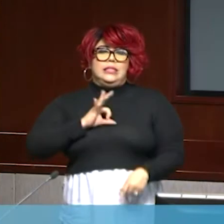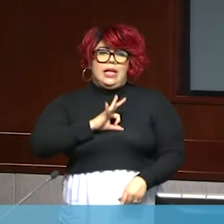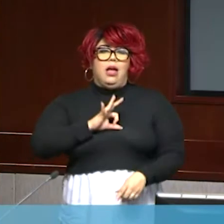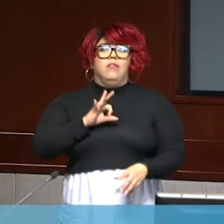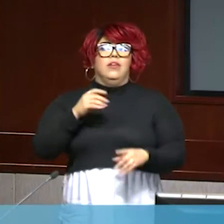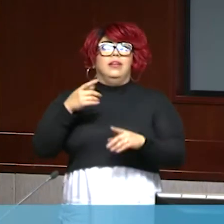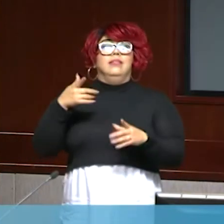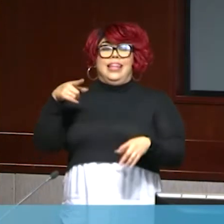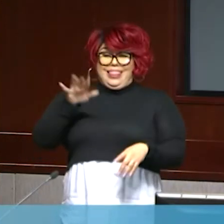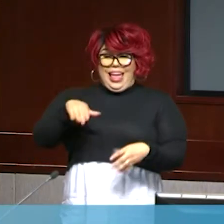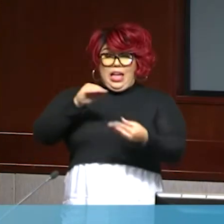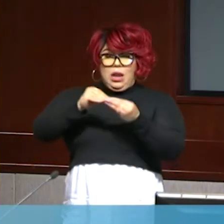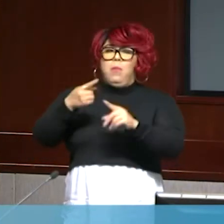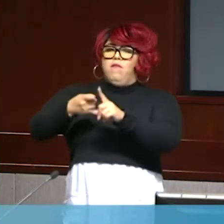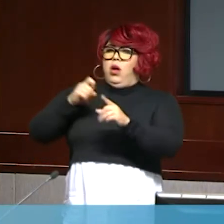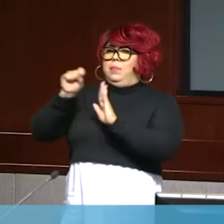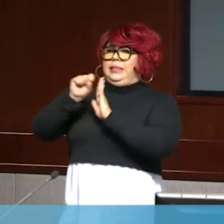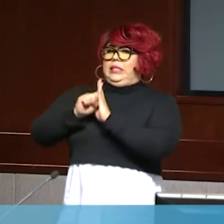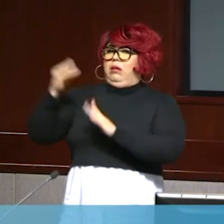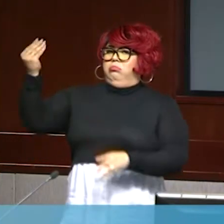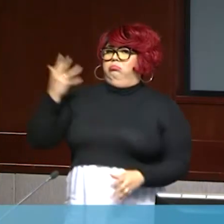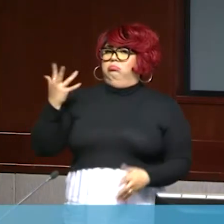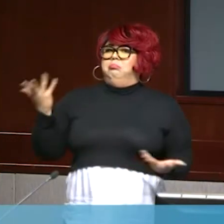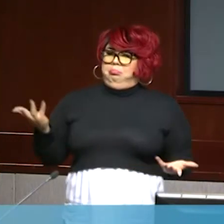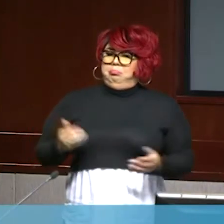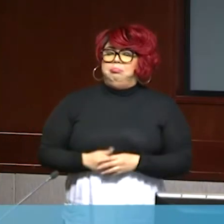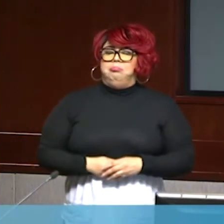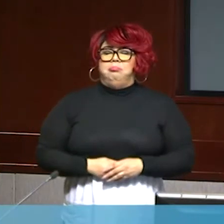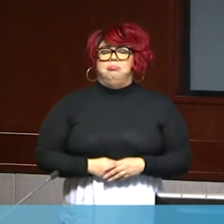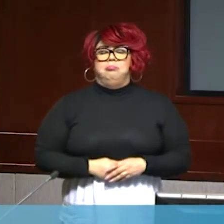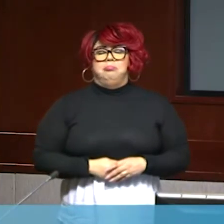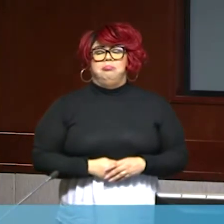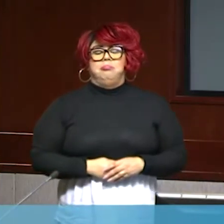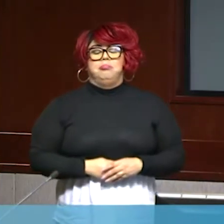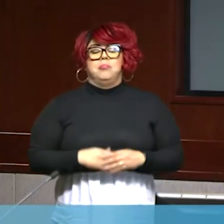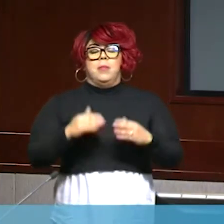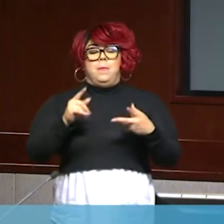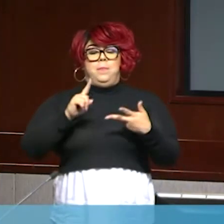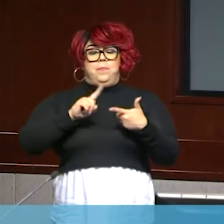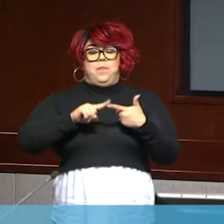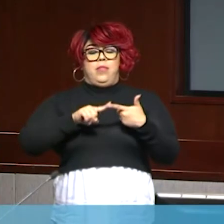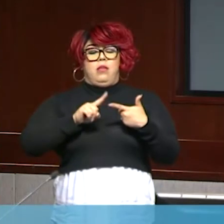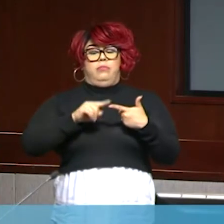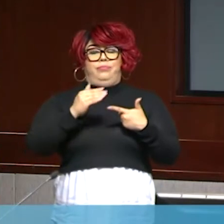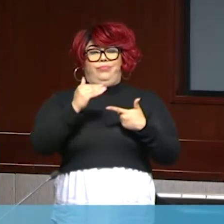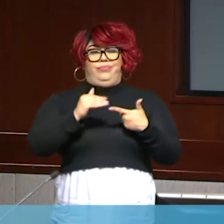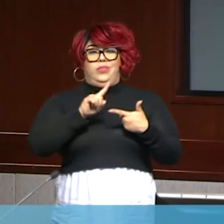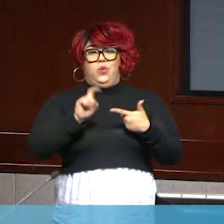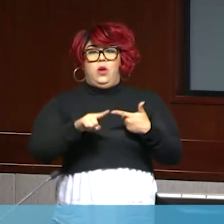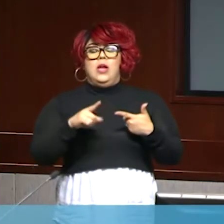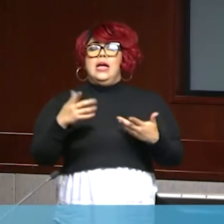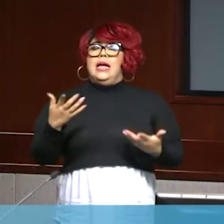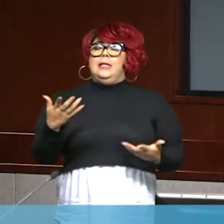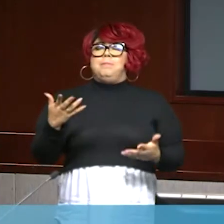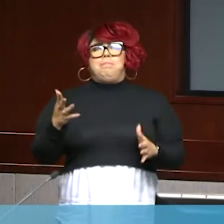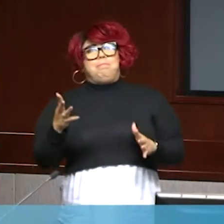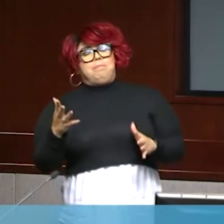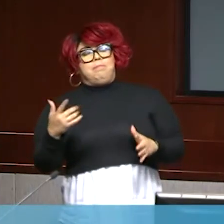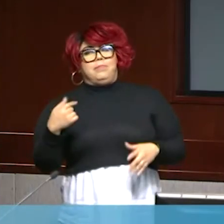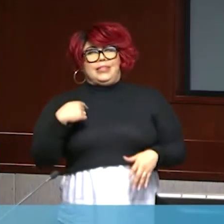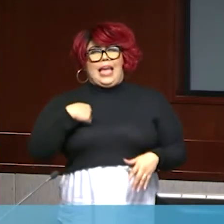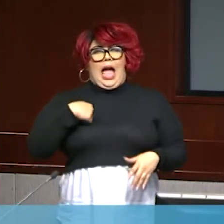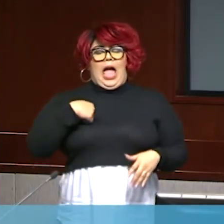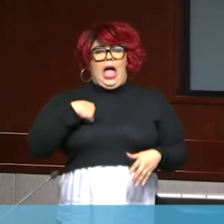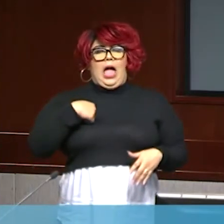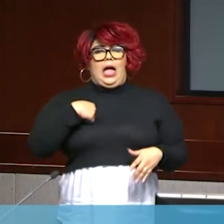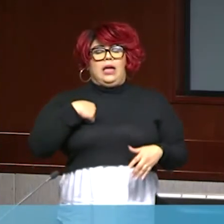state-provided database as it stands now. And then, Tori, on the other question about, I was looking up the